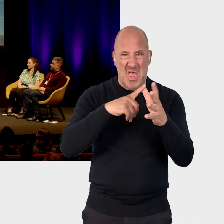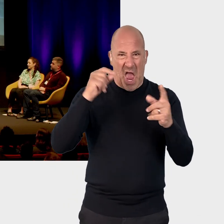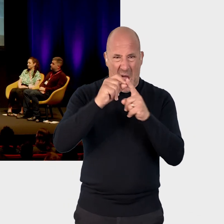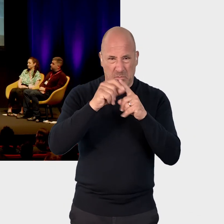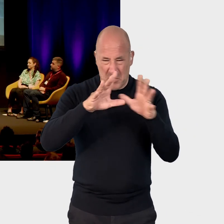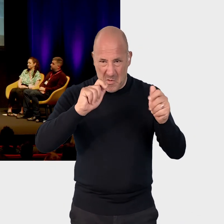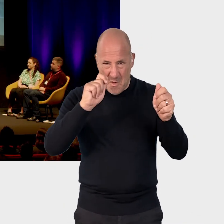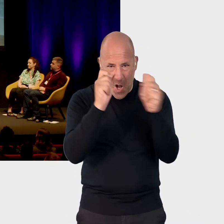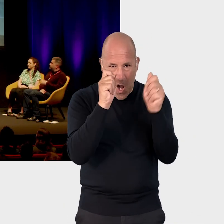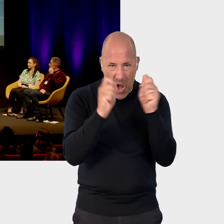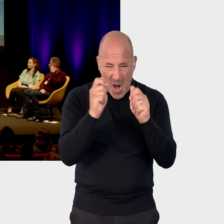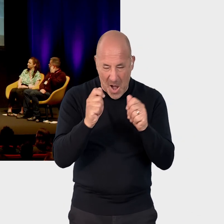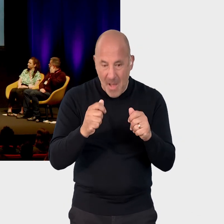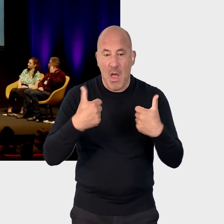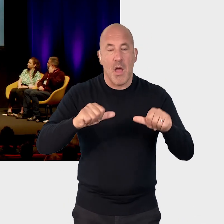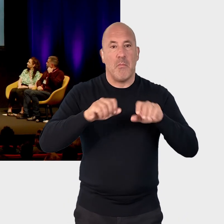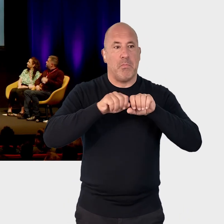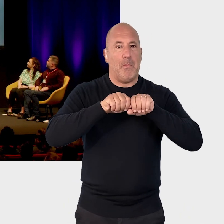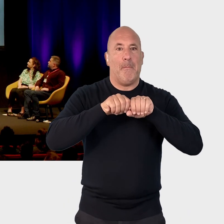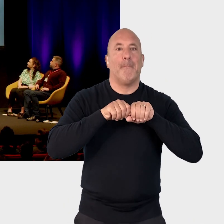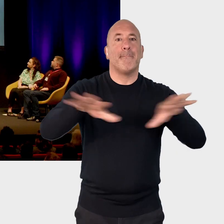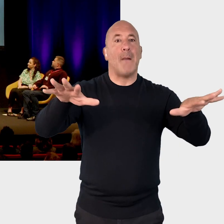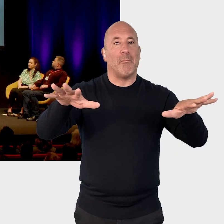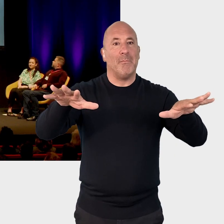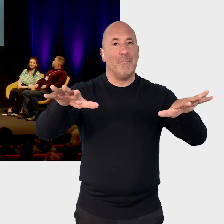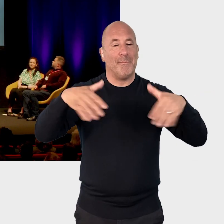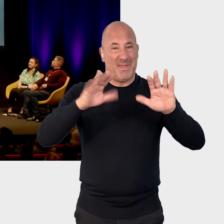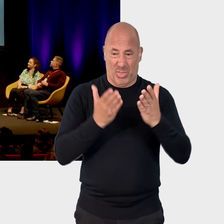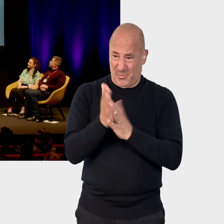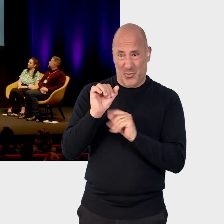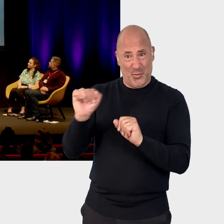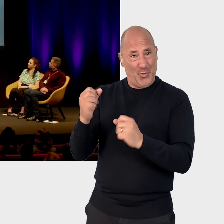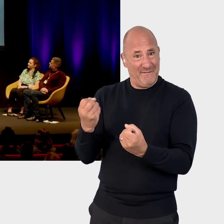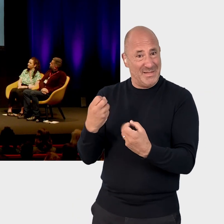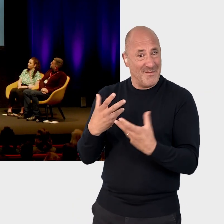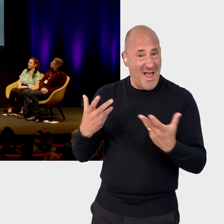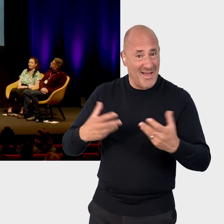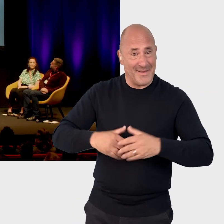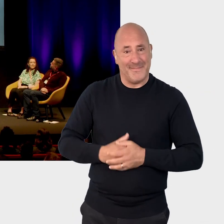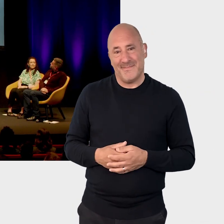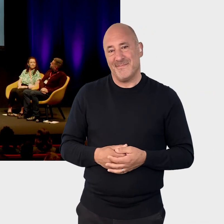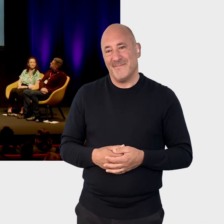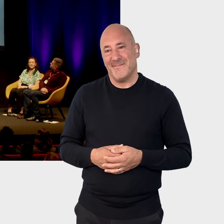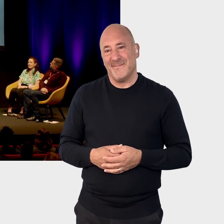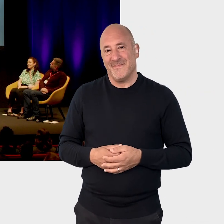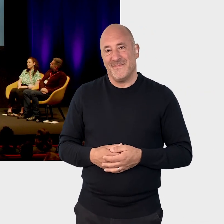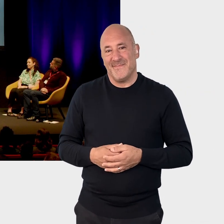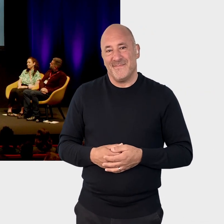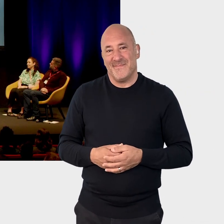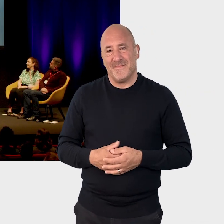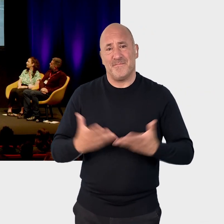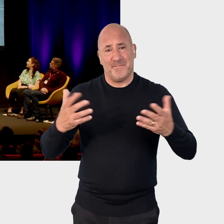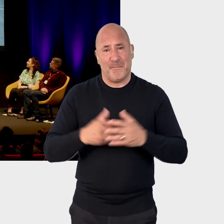taken back to Arcade HQ, and it was used to influence the final phase of the development of the app before its national